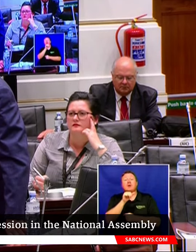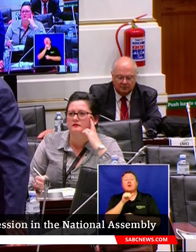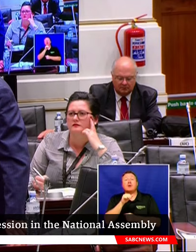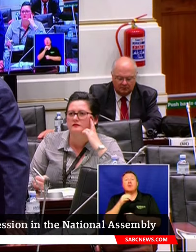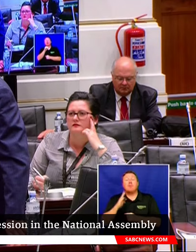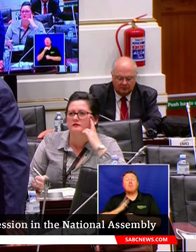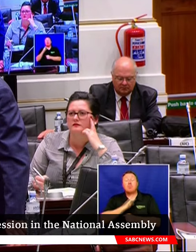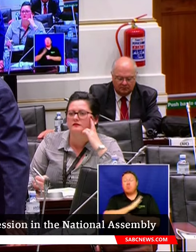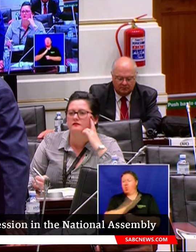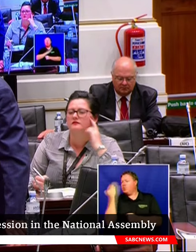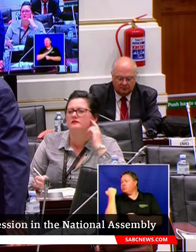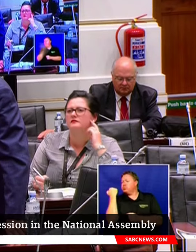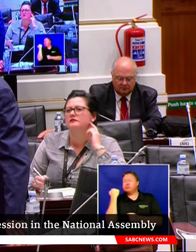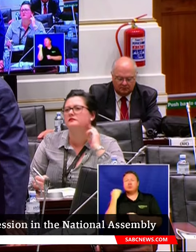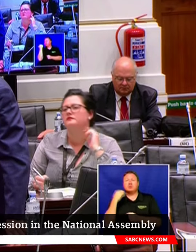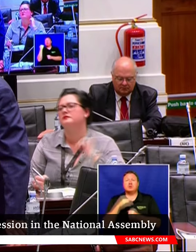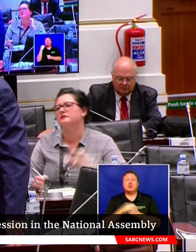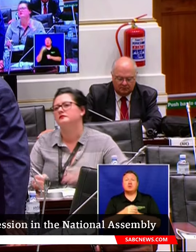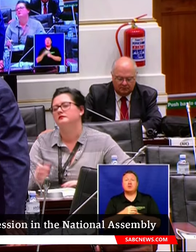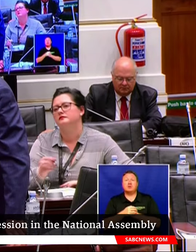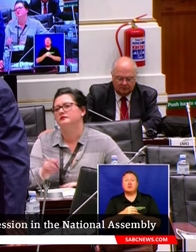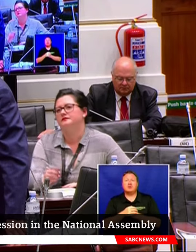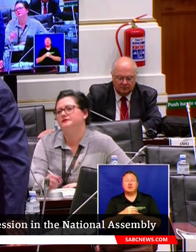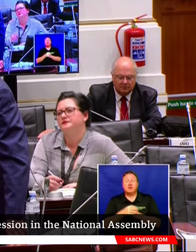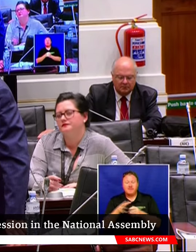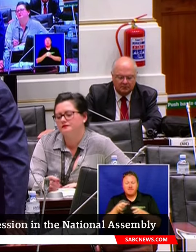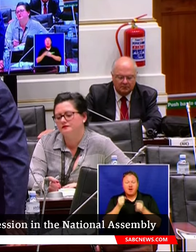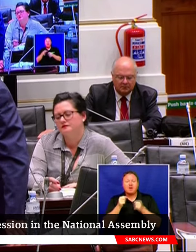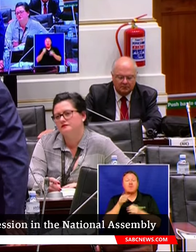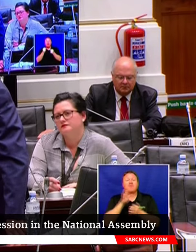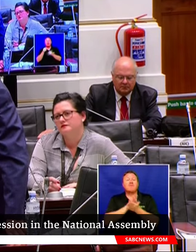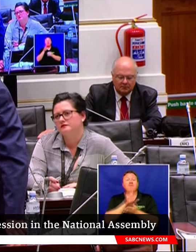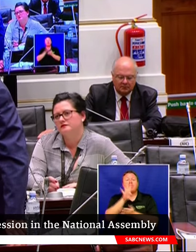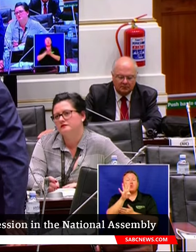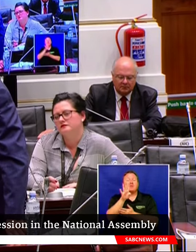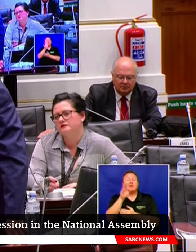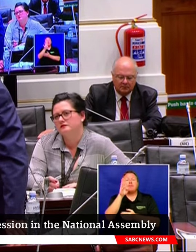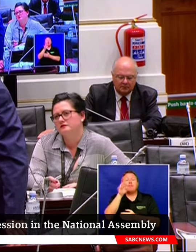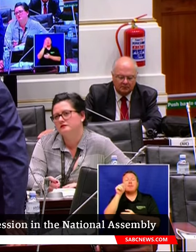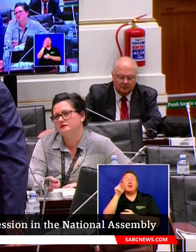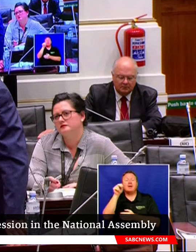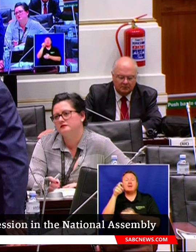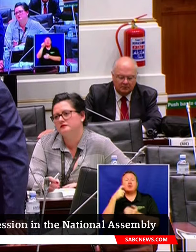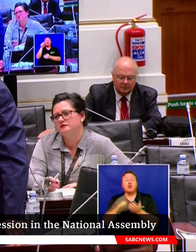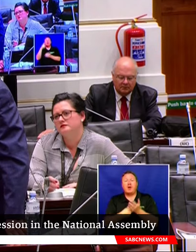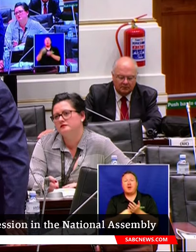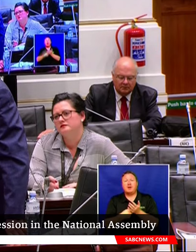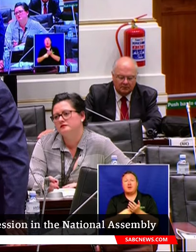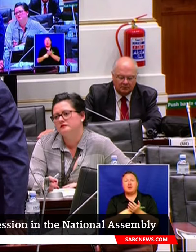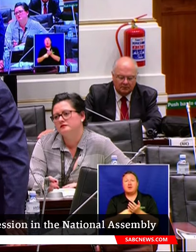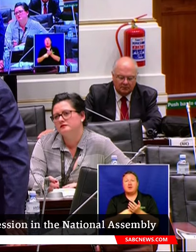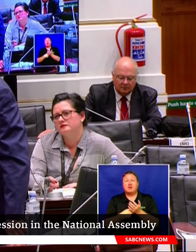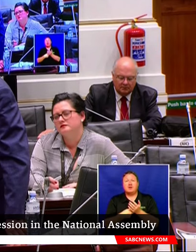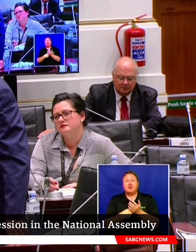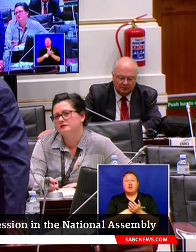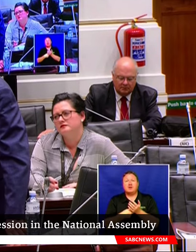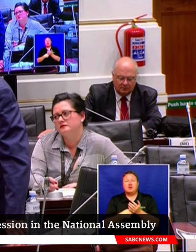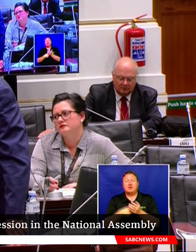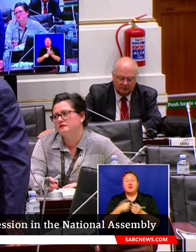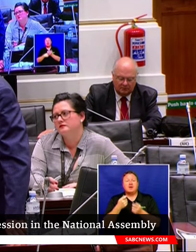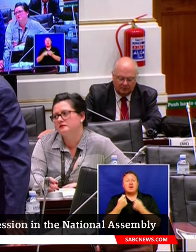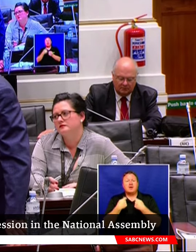Molefe, found and discovered 14 billion rands of irregular